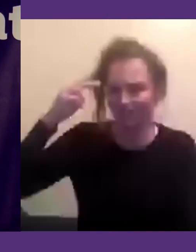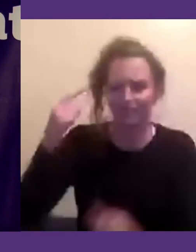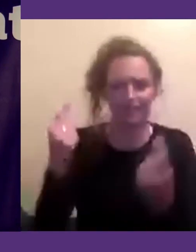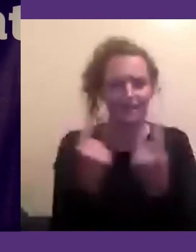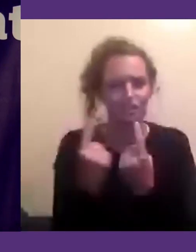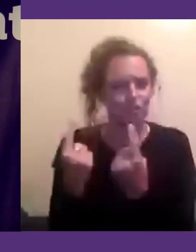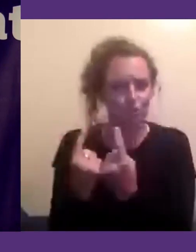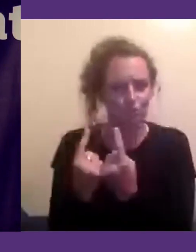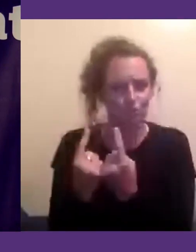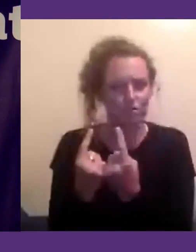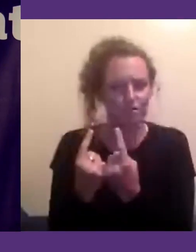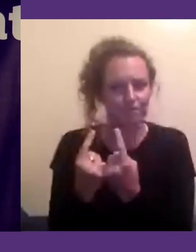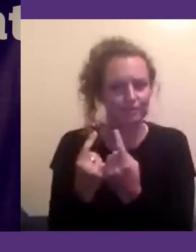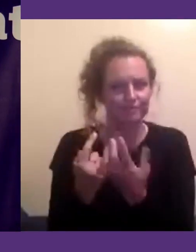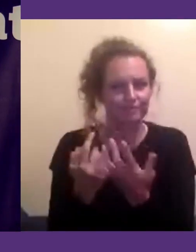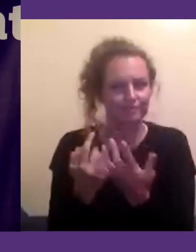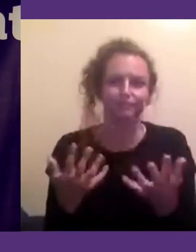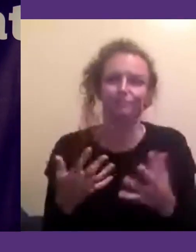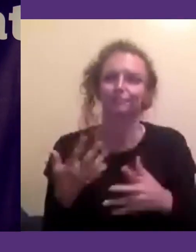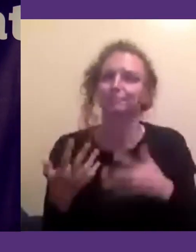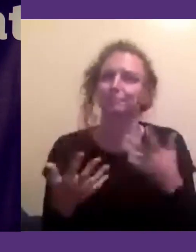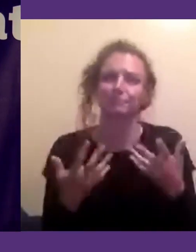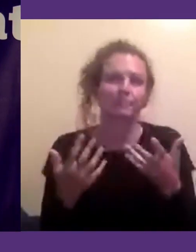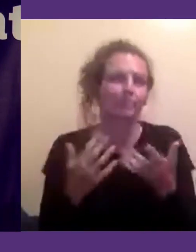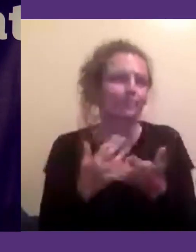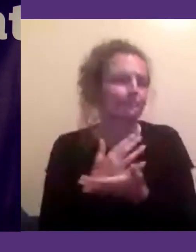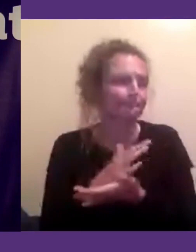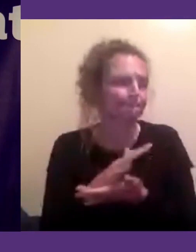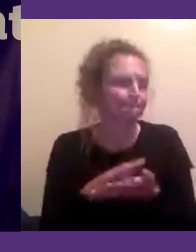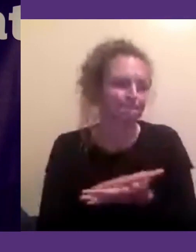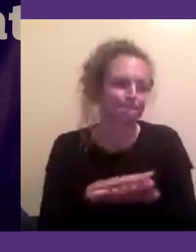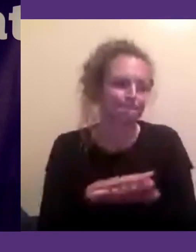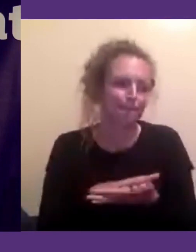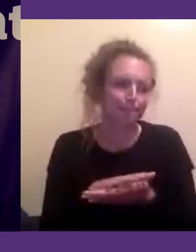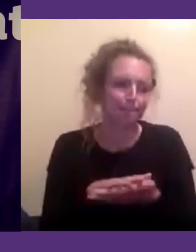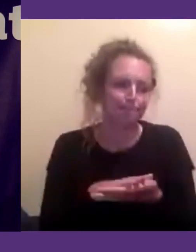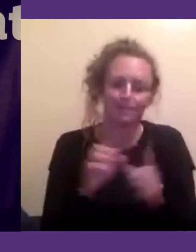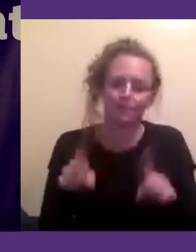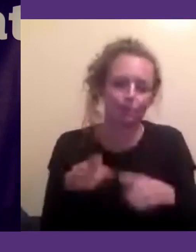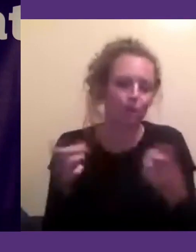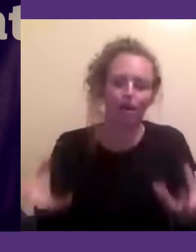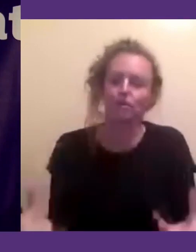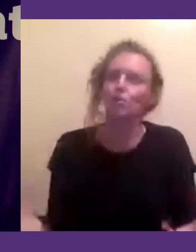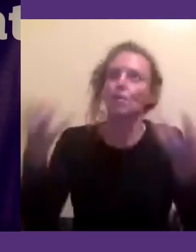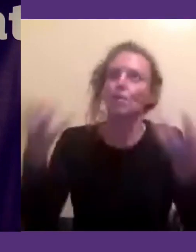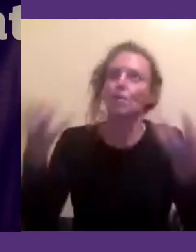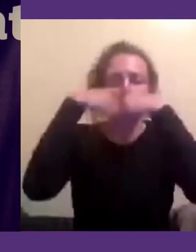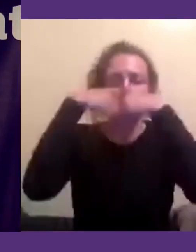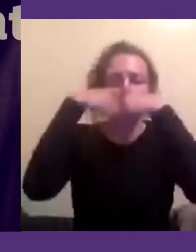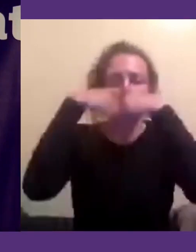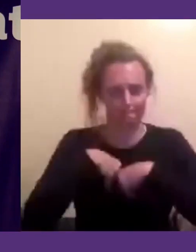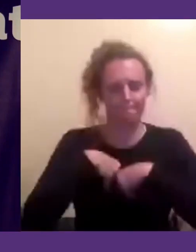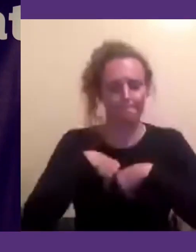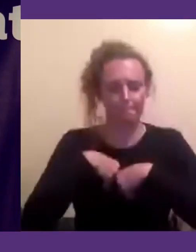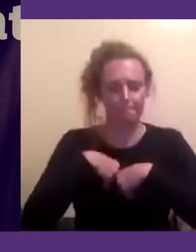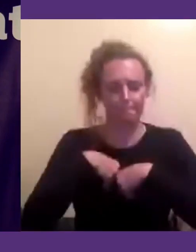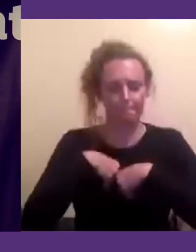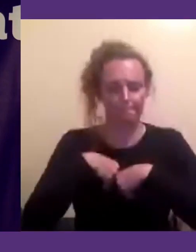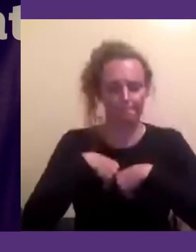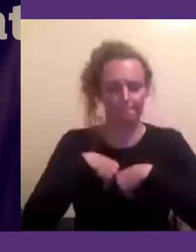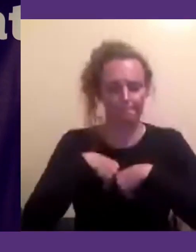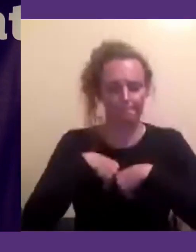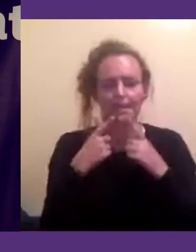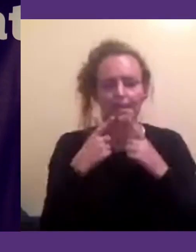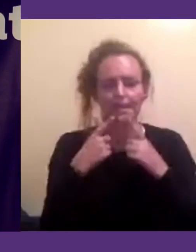take in all that information. But if you like transform it into a video or a TikTok, which is more like fast paced and visually